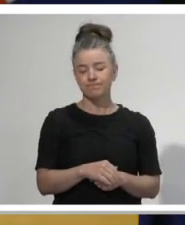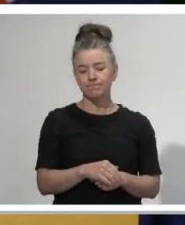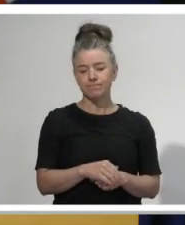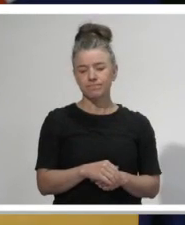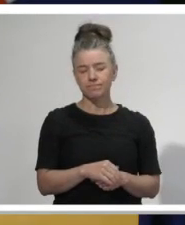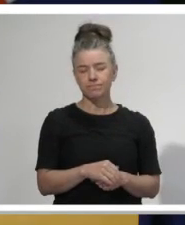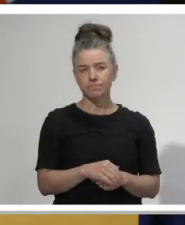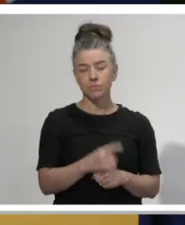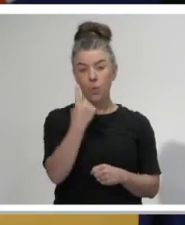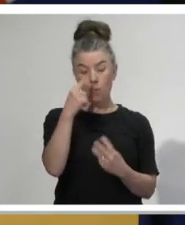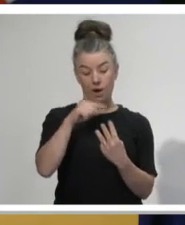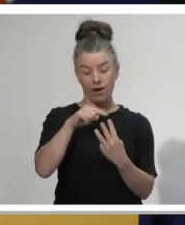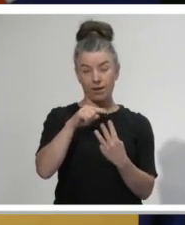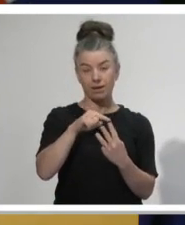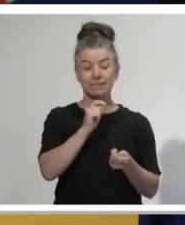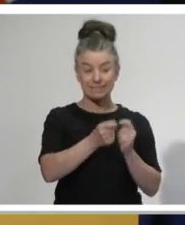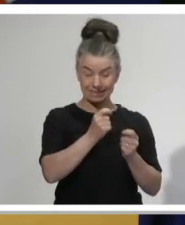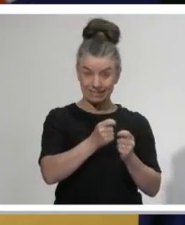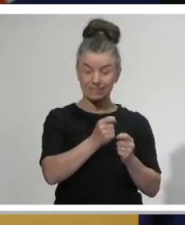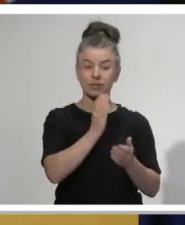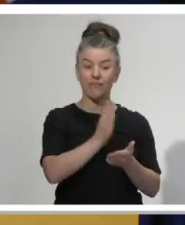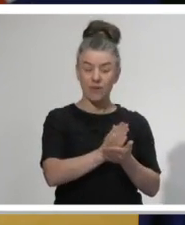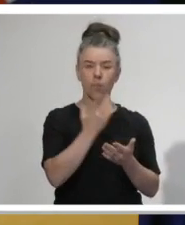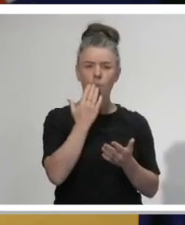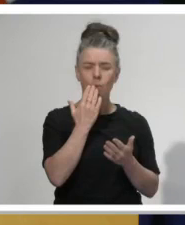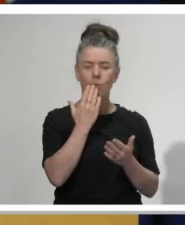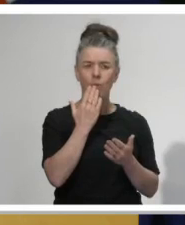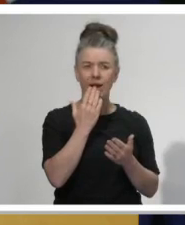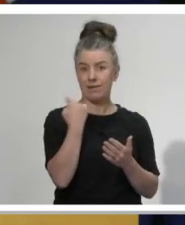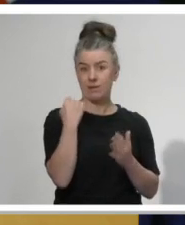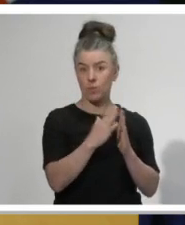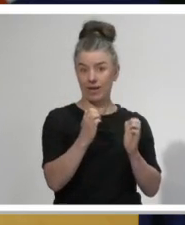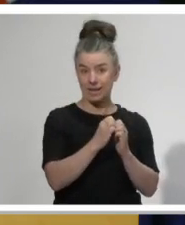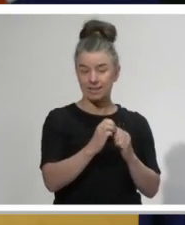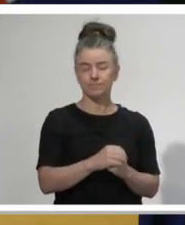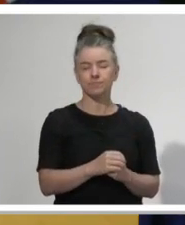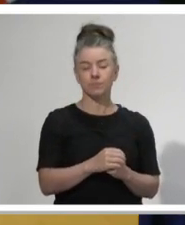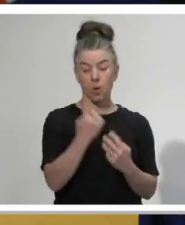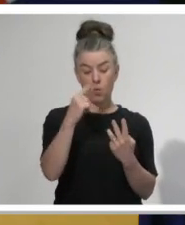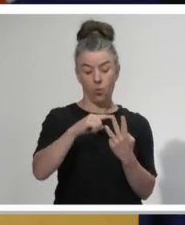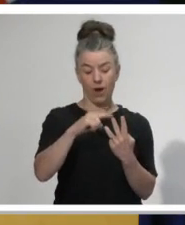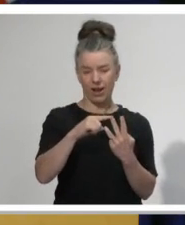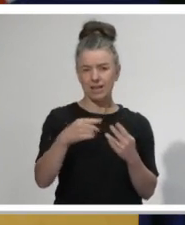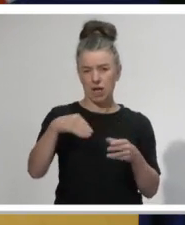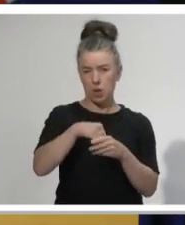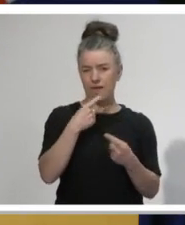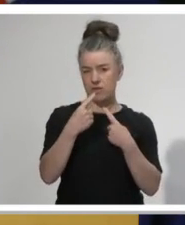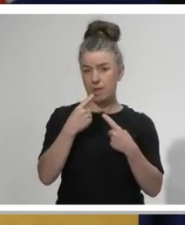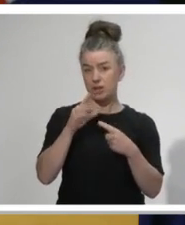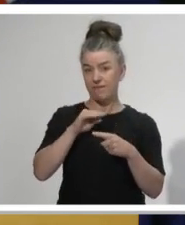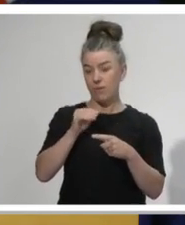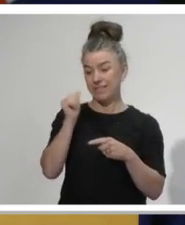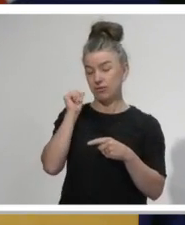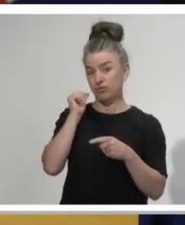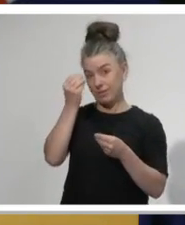those was tested and was positive at the weekend. One was included in yesterday's tally, and one is included